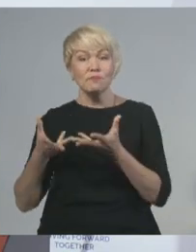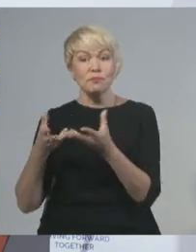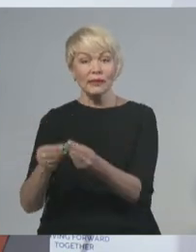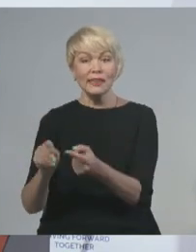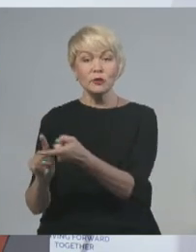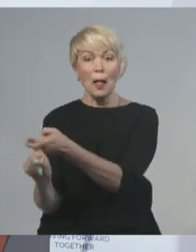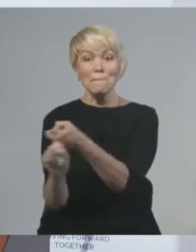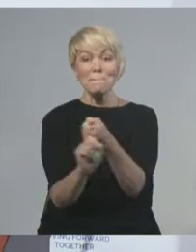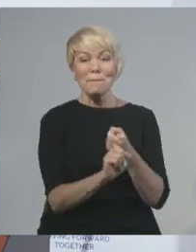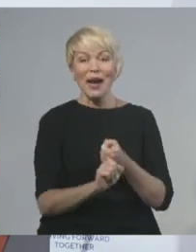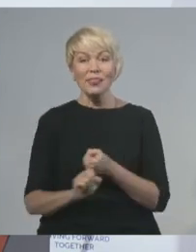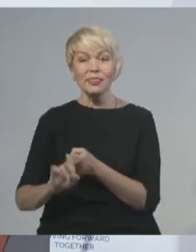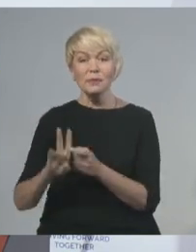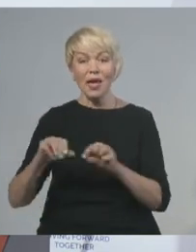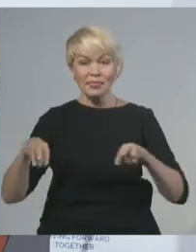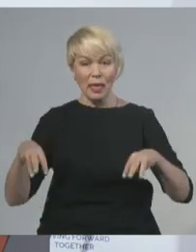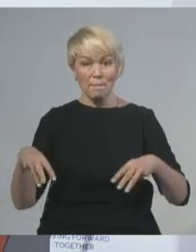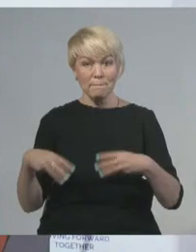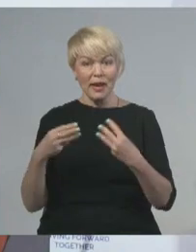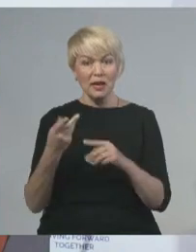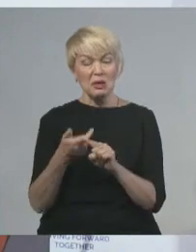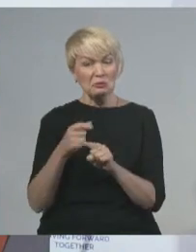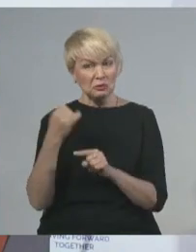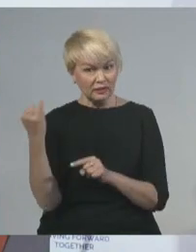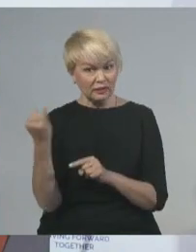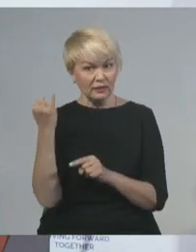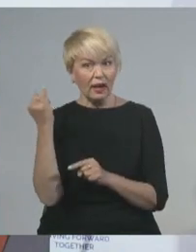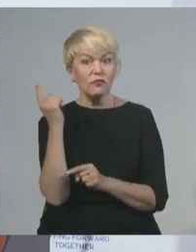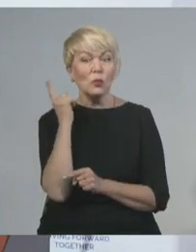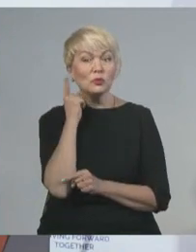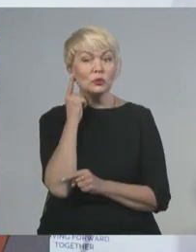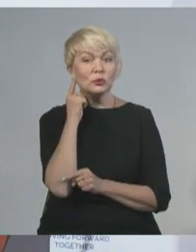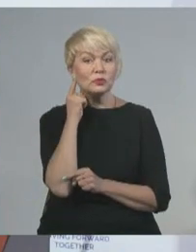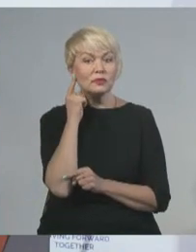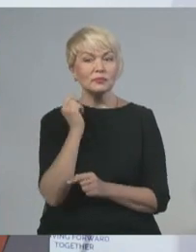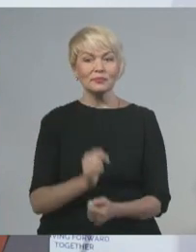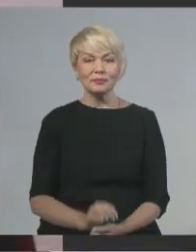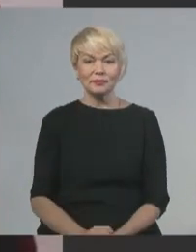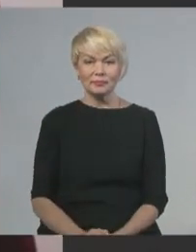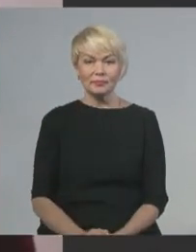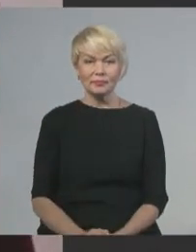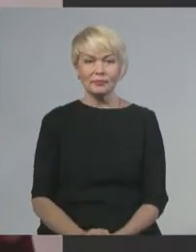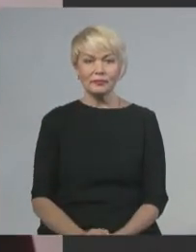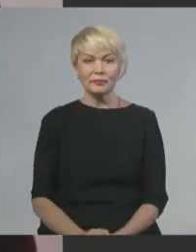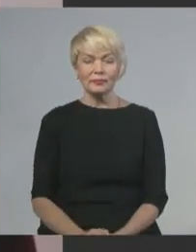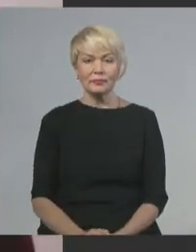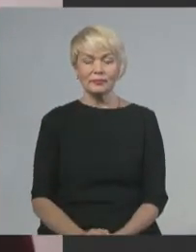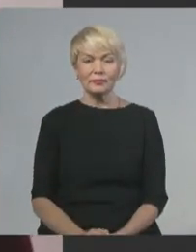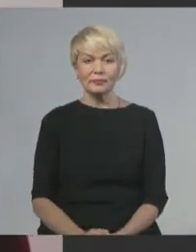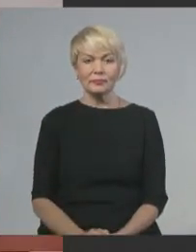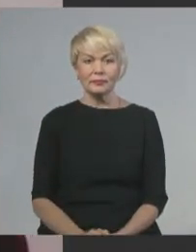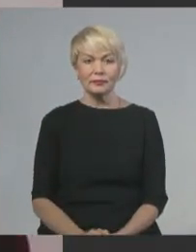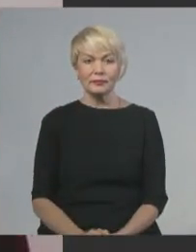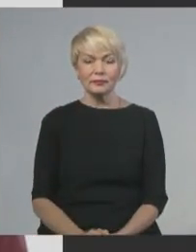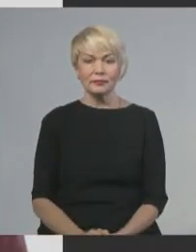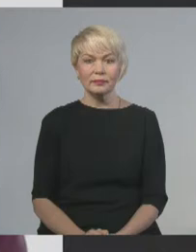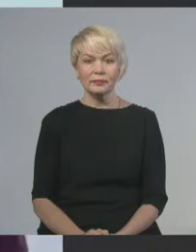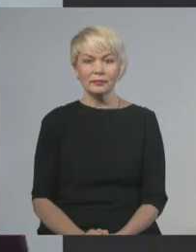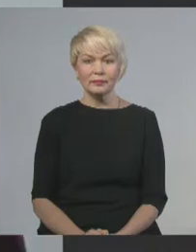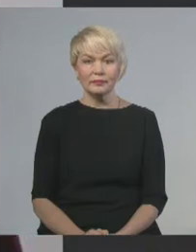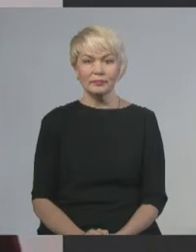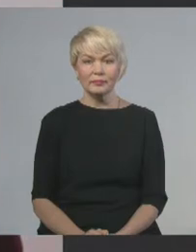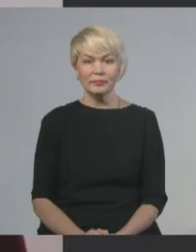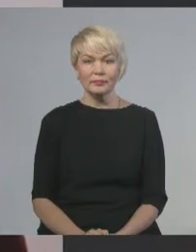very interesting in your country okay that there have been different moments in this epidemics